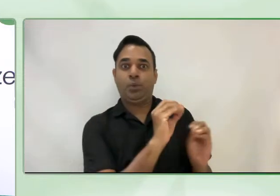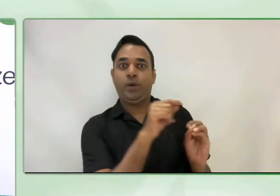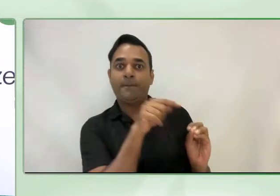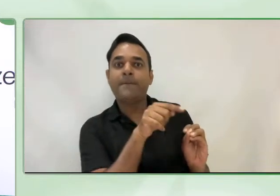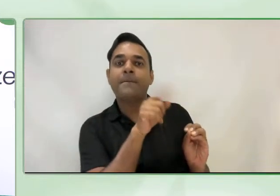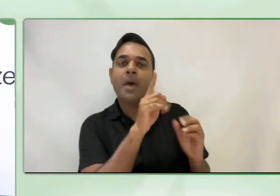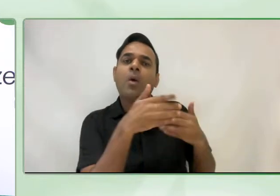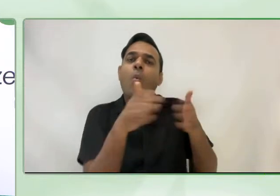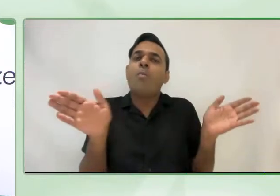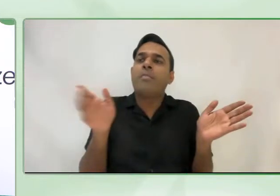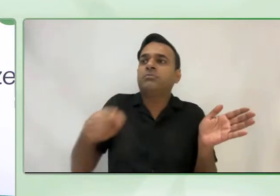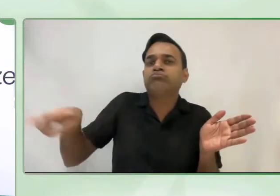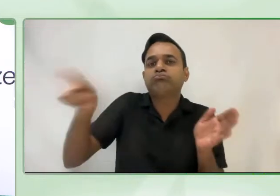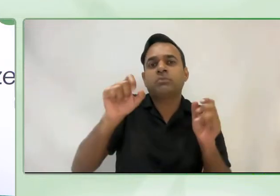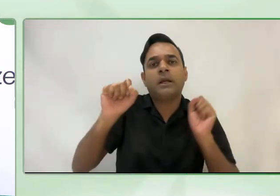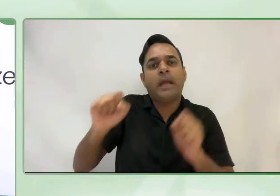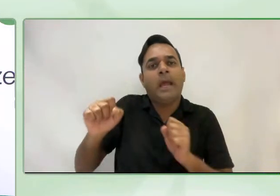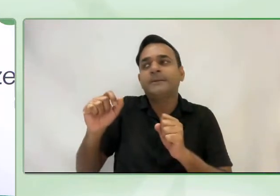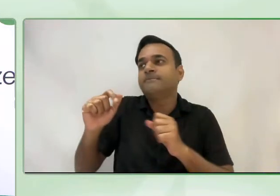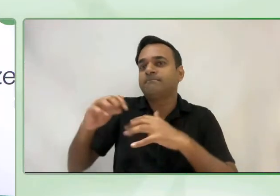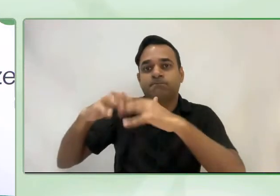first clients,